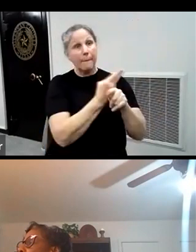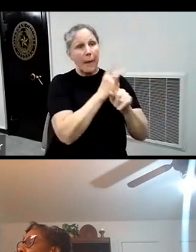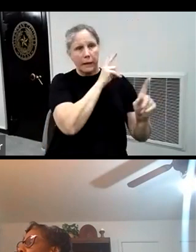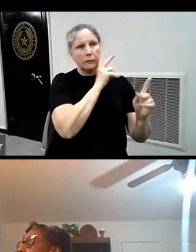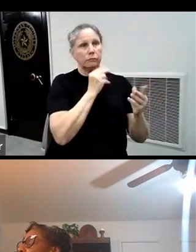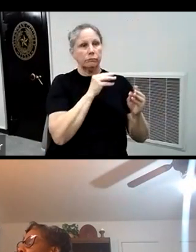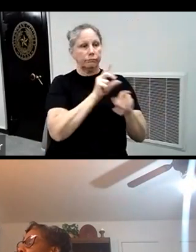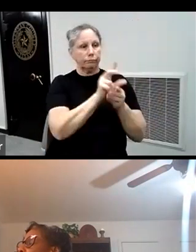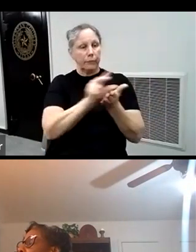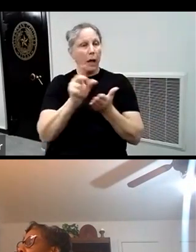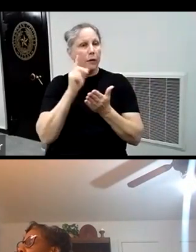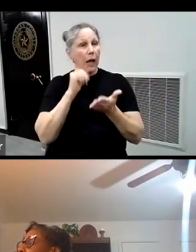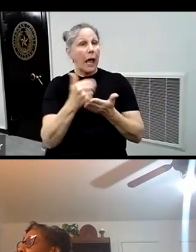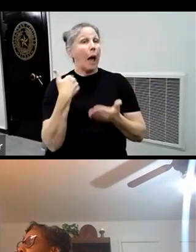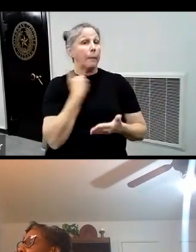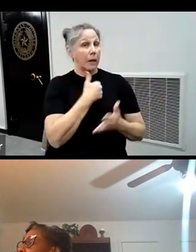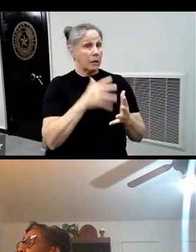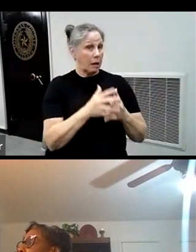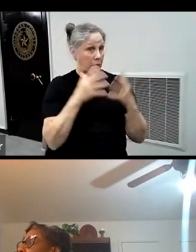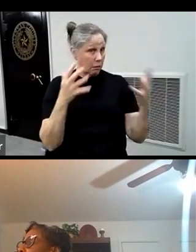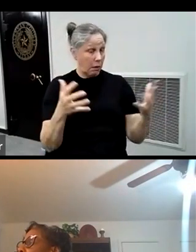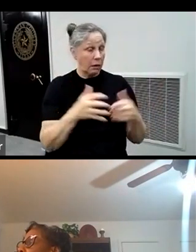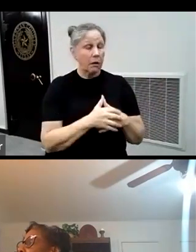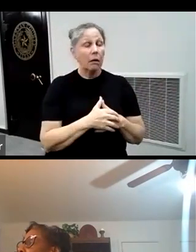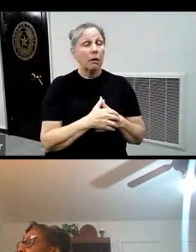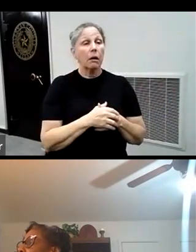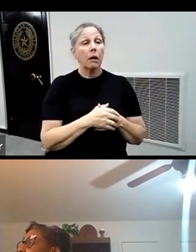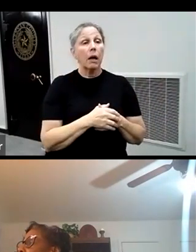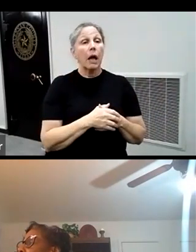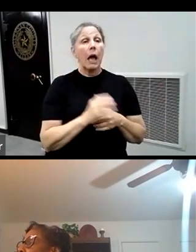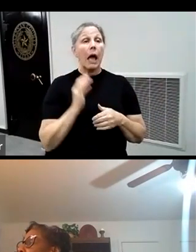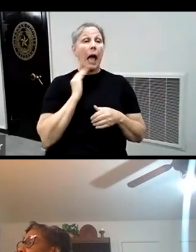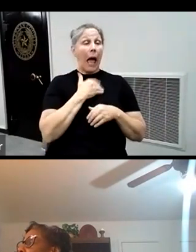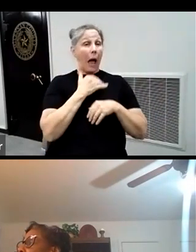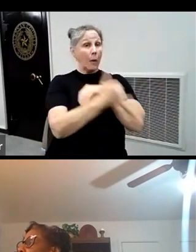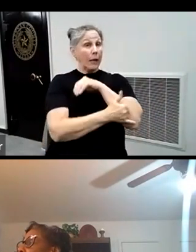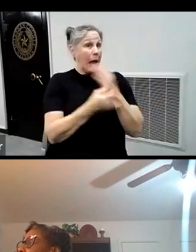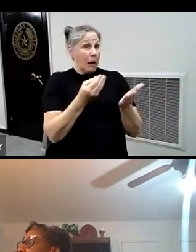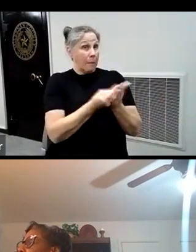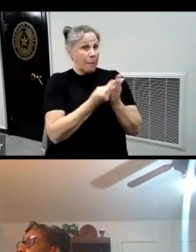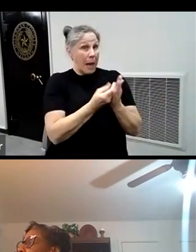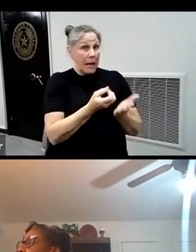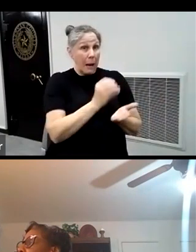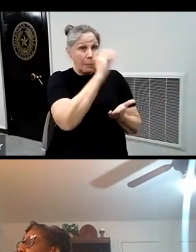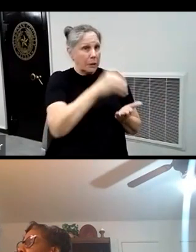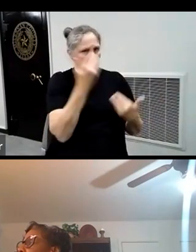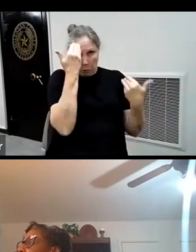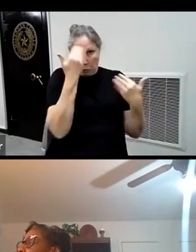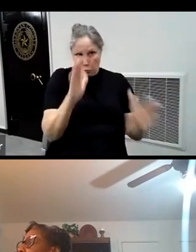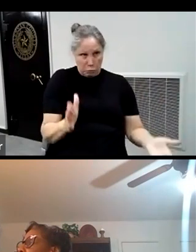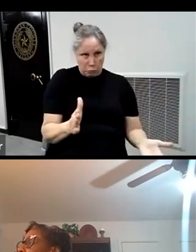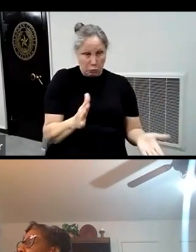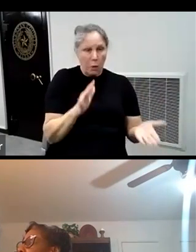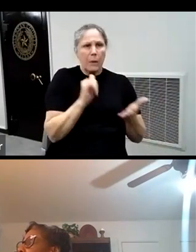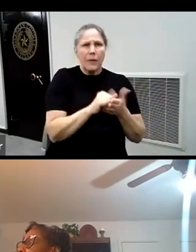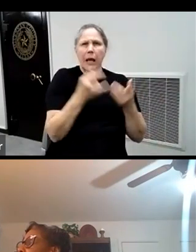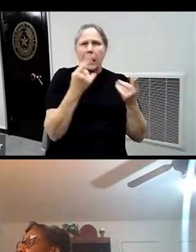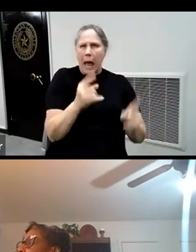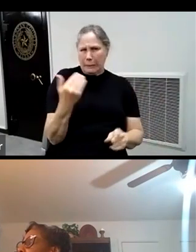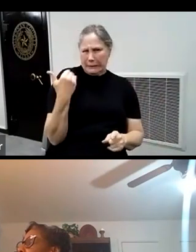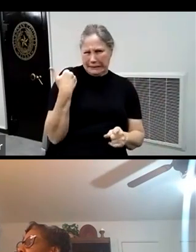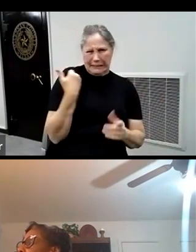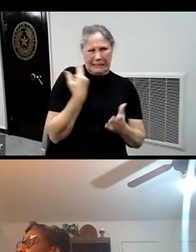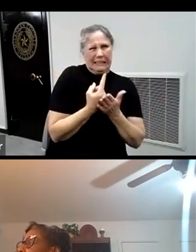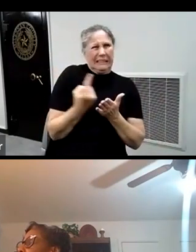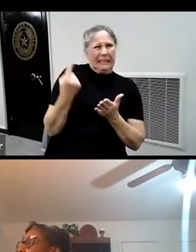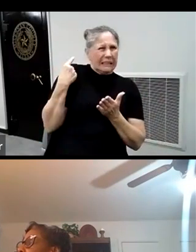could be very beneficial for us. We have not seen what our county's allocation is. This came down, I believe it was just last